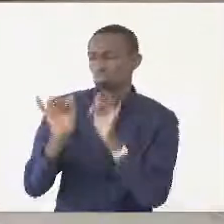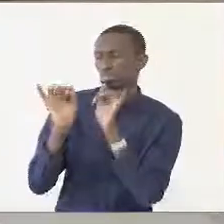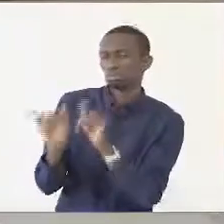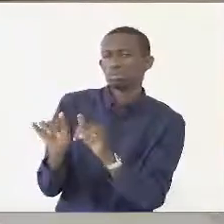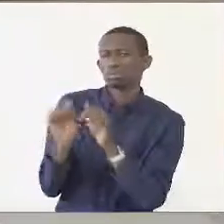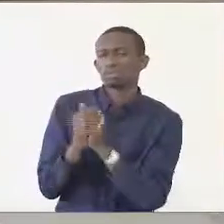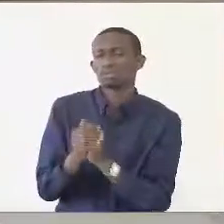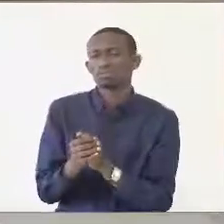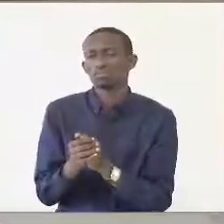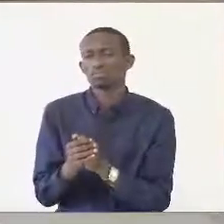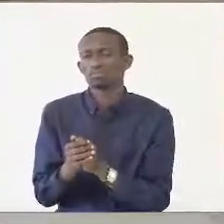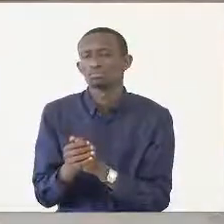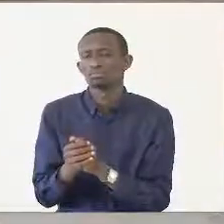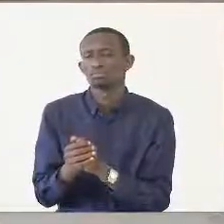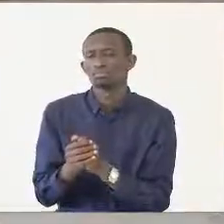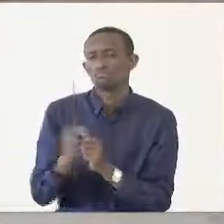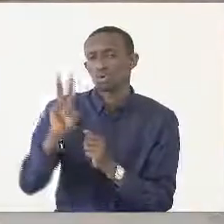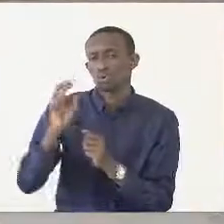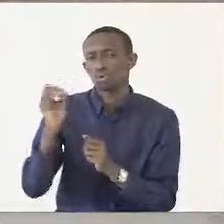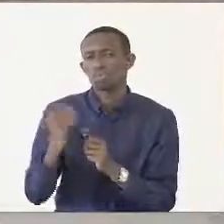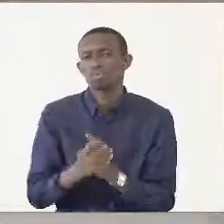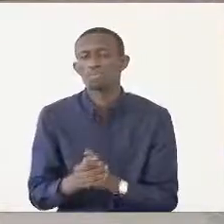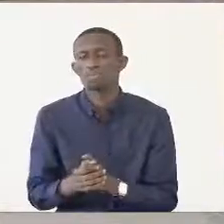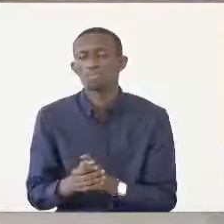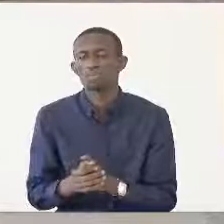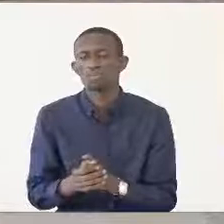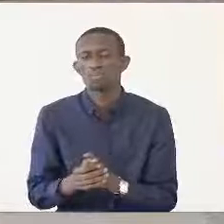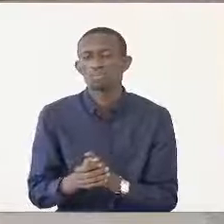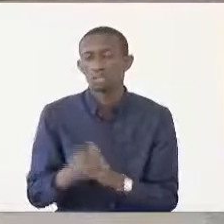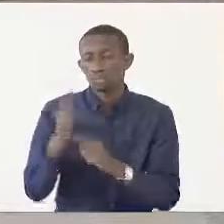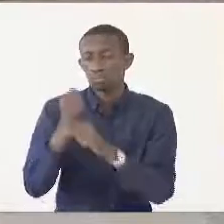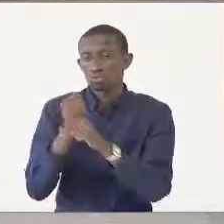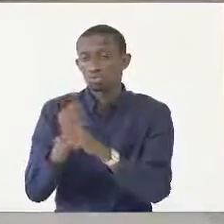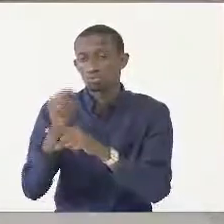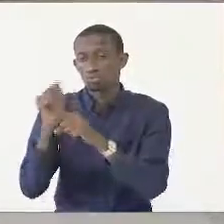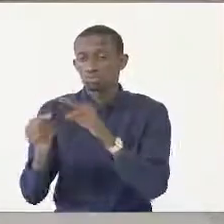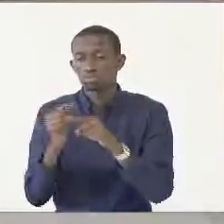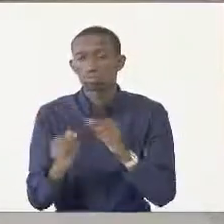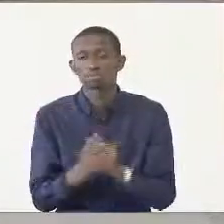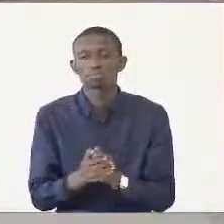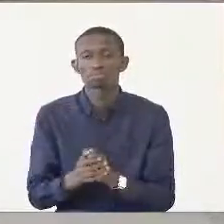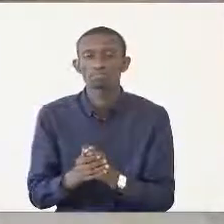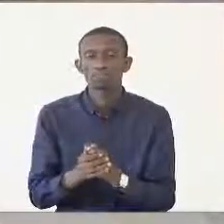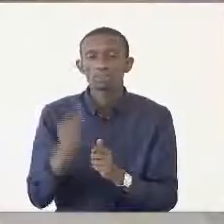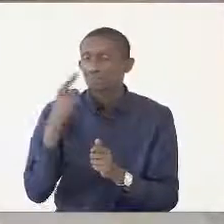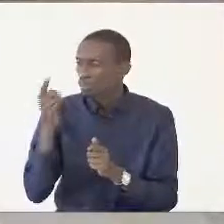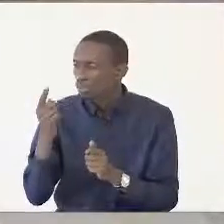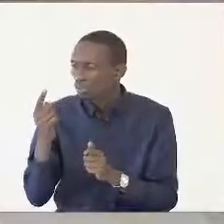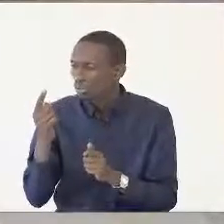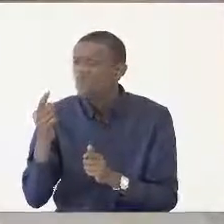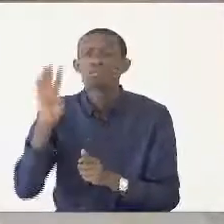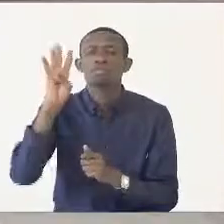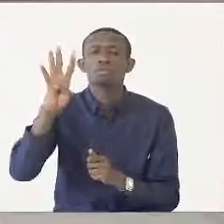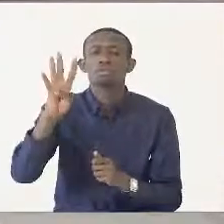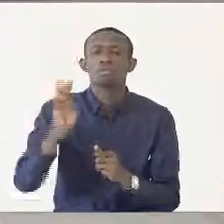the velocities. Now here we have the substitution. If we substitute, we find this is